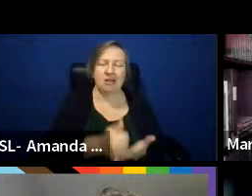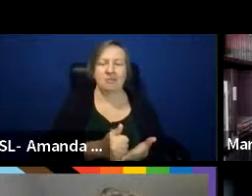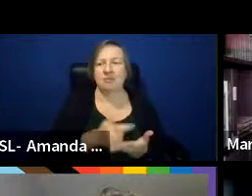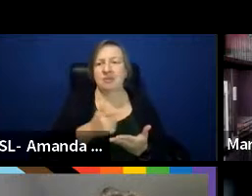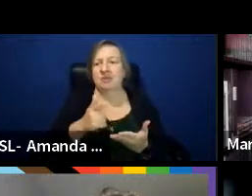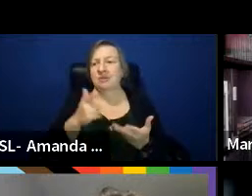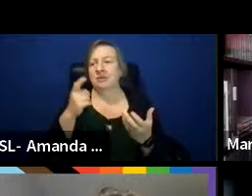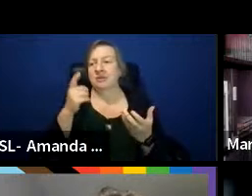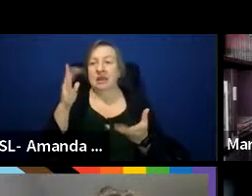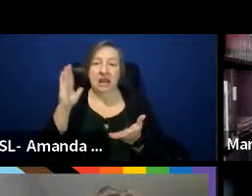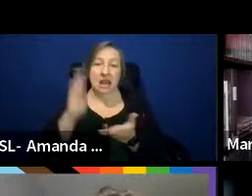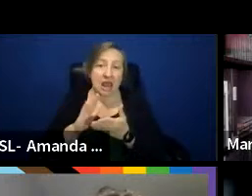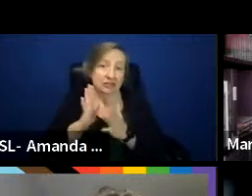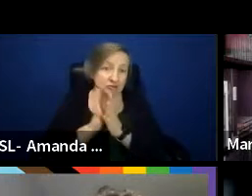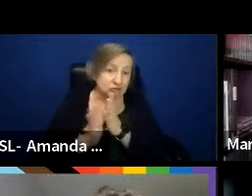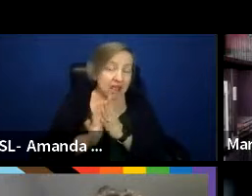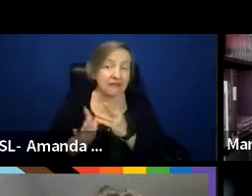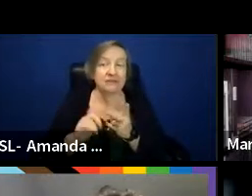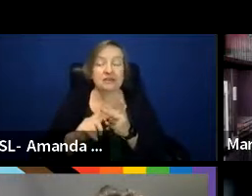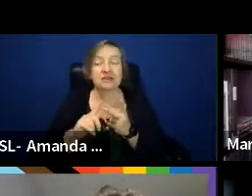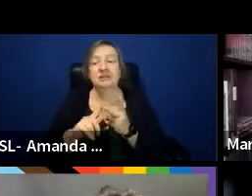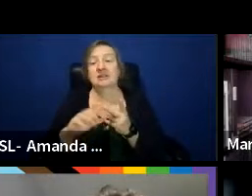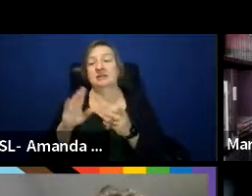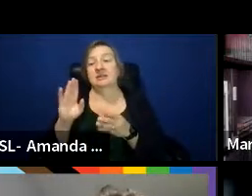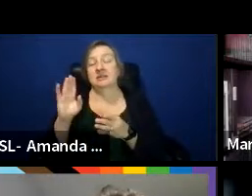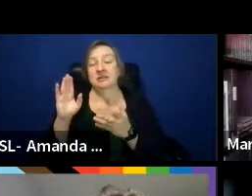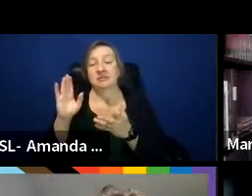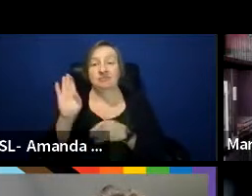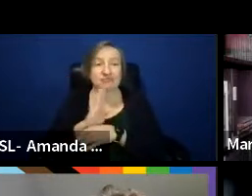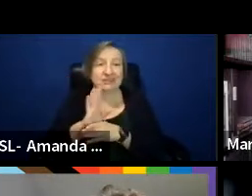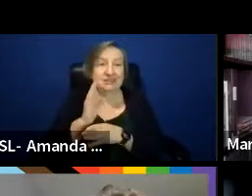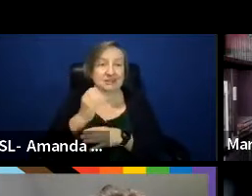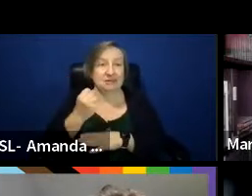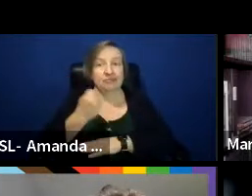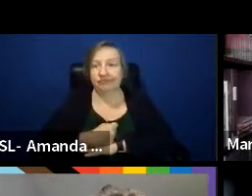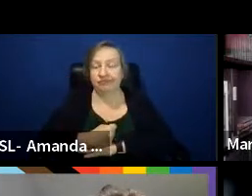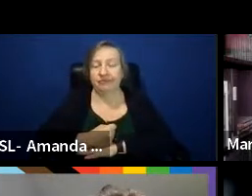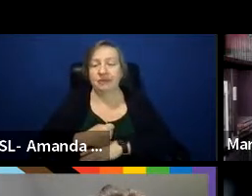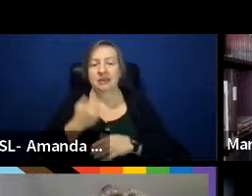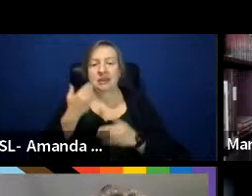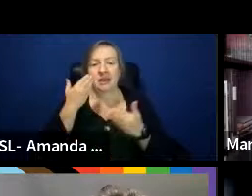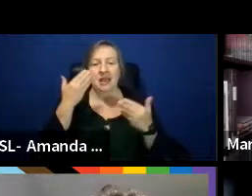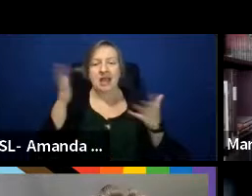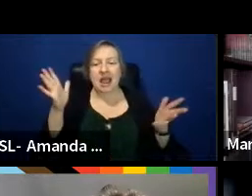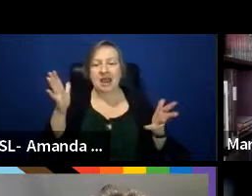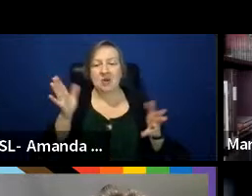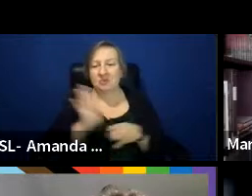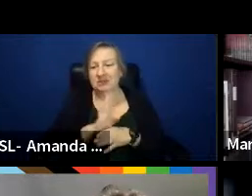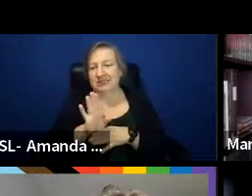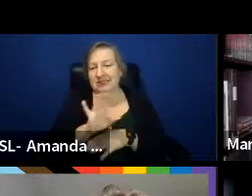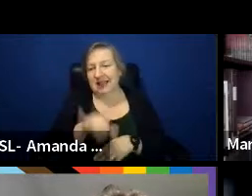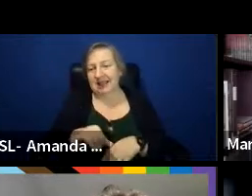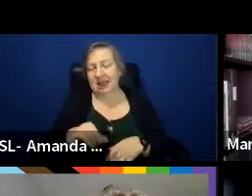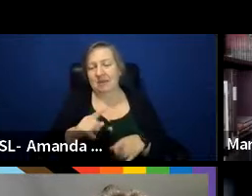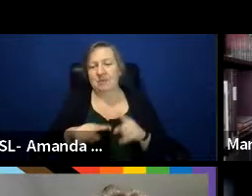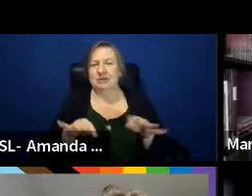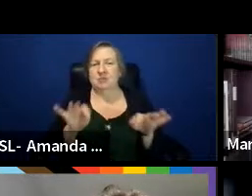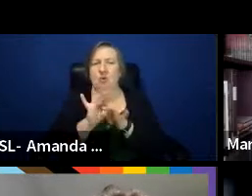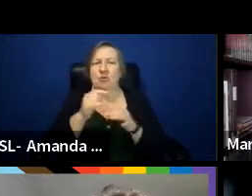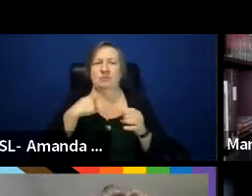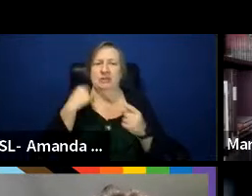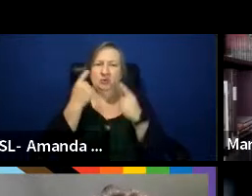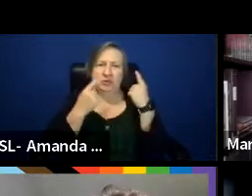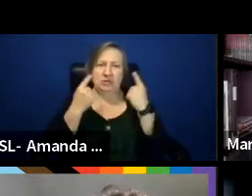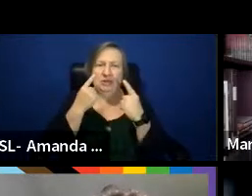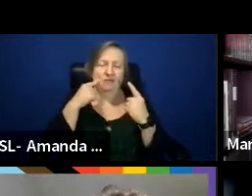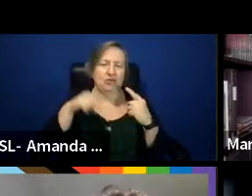know the universe of businesses like that where the construction is planned, but it's still an important factor for me to consider, or for